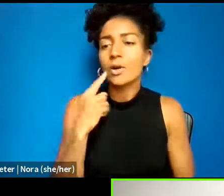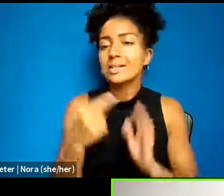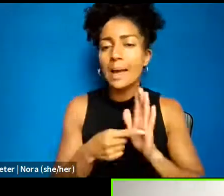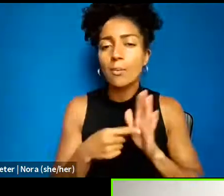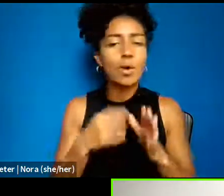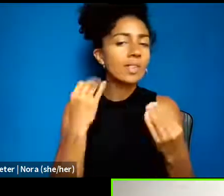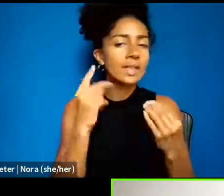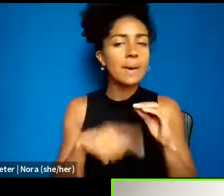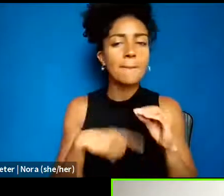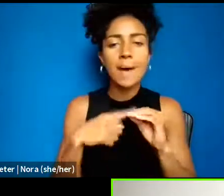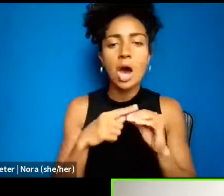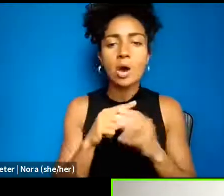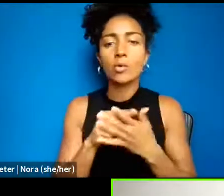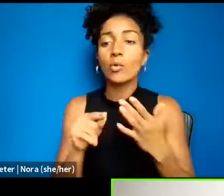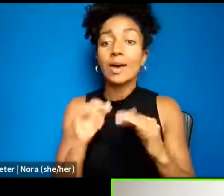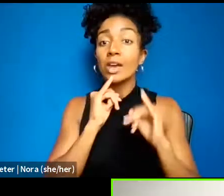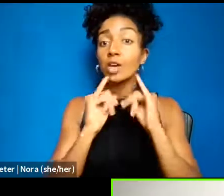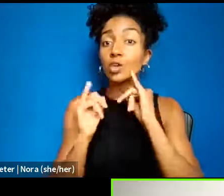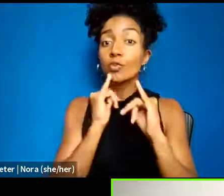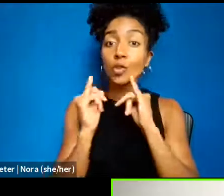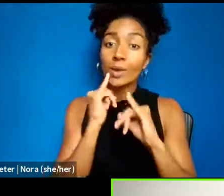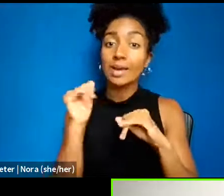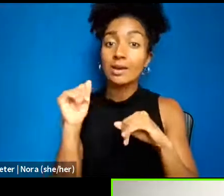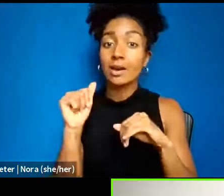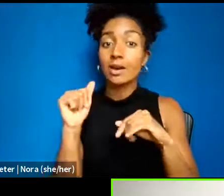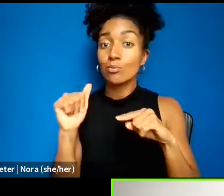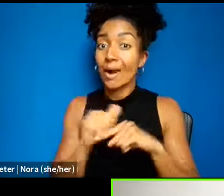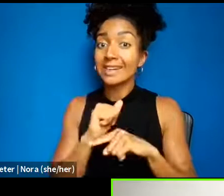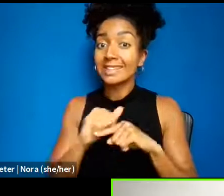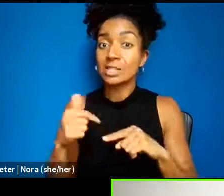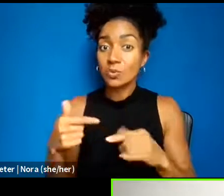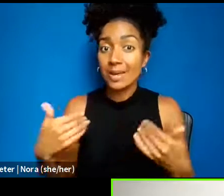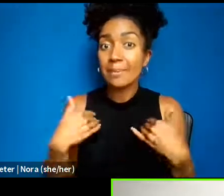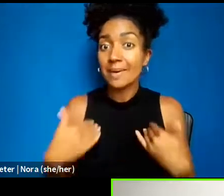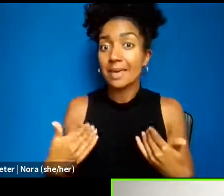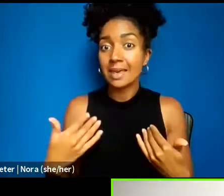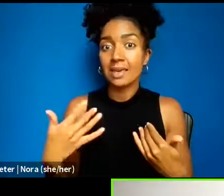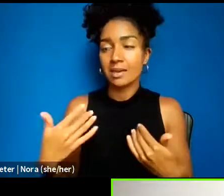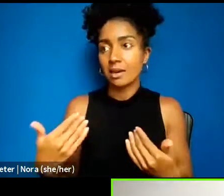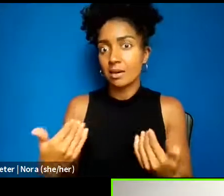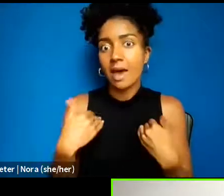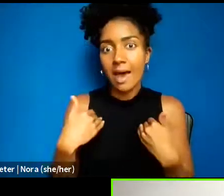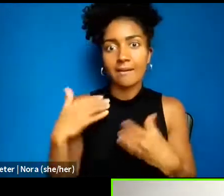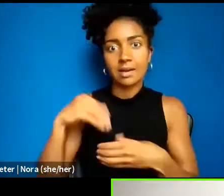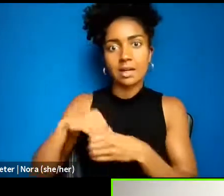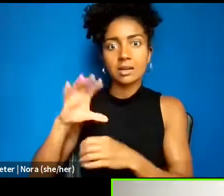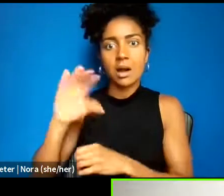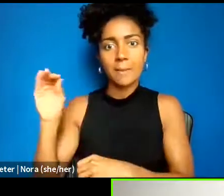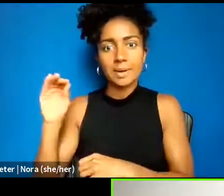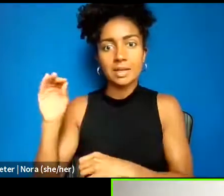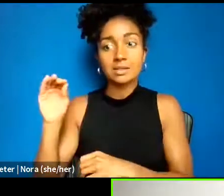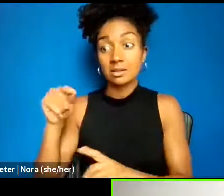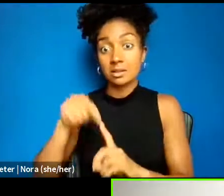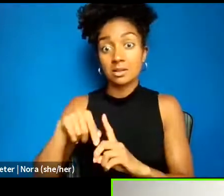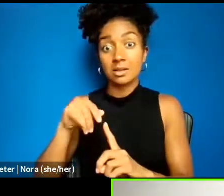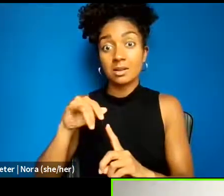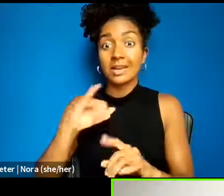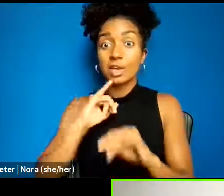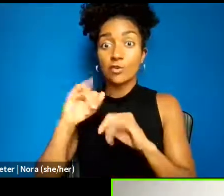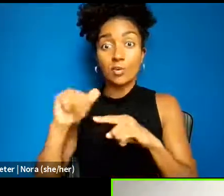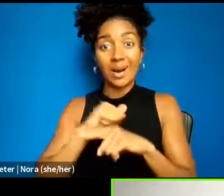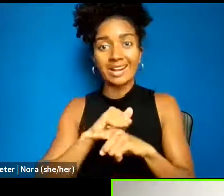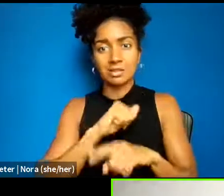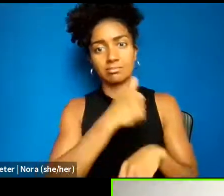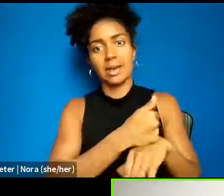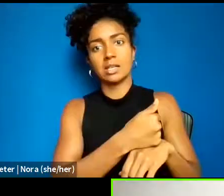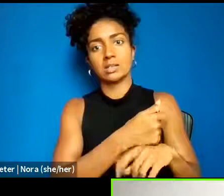of the interviewing practices that existed in some companies, this system is based on bias. How do we make sure